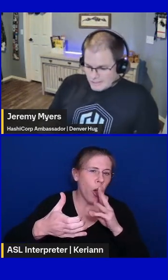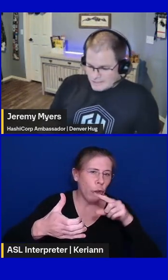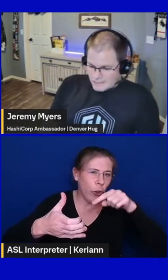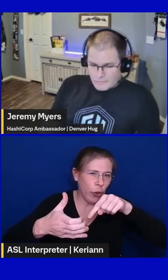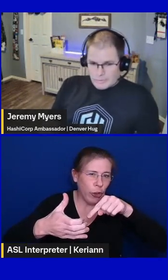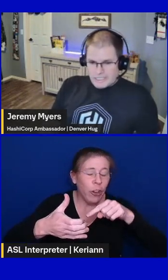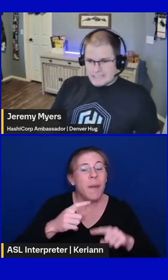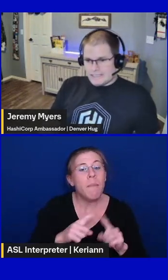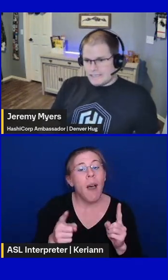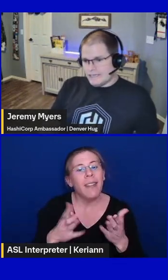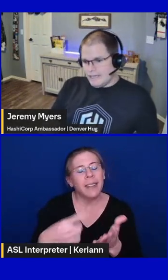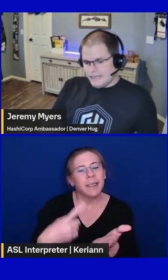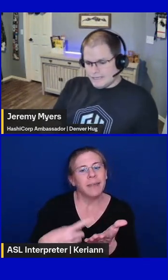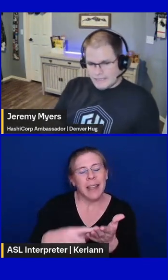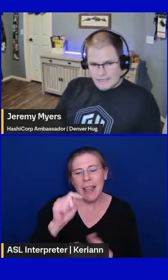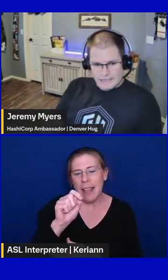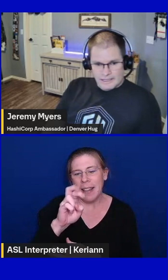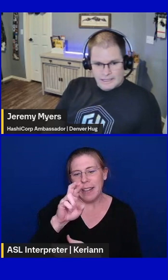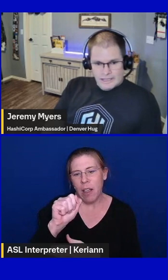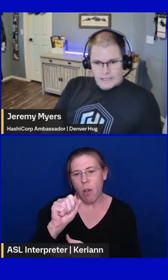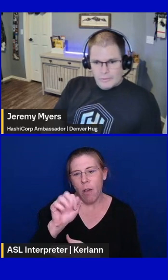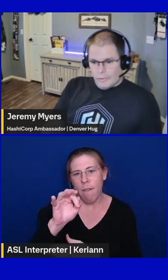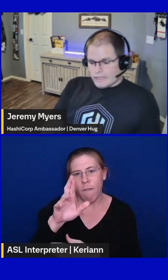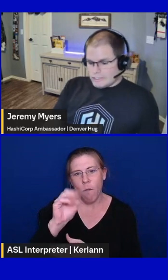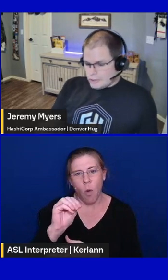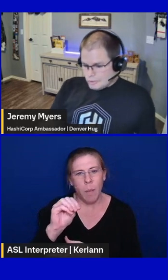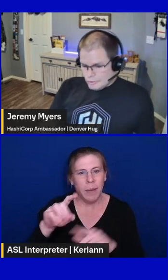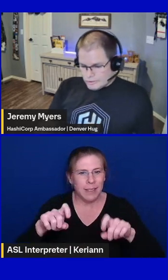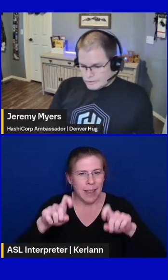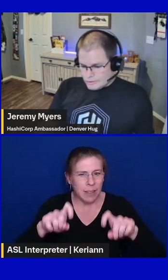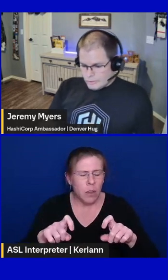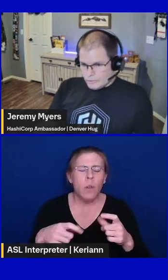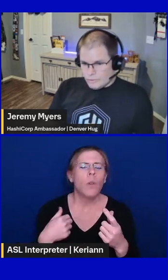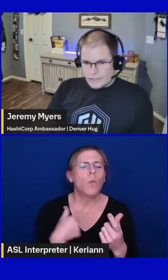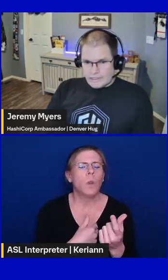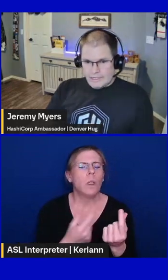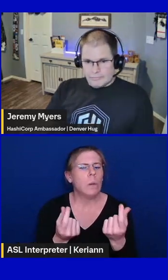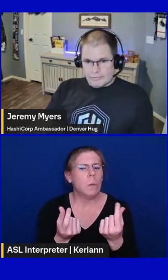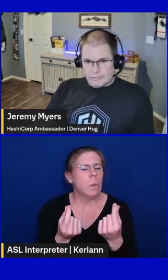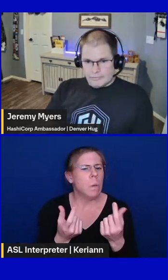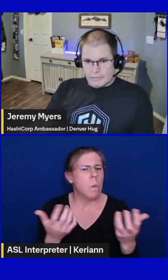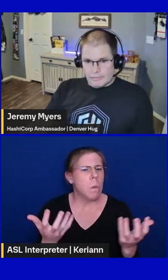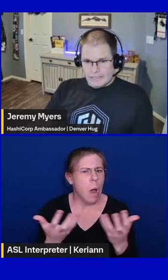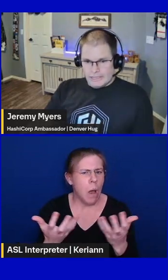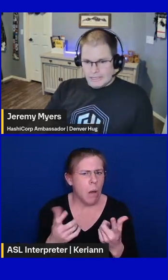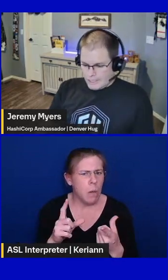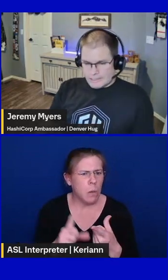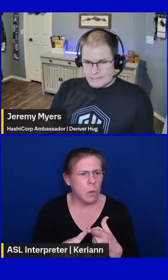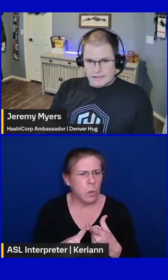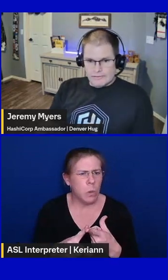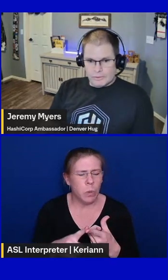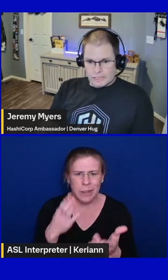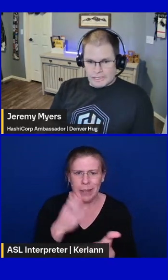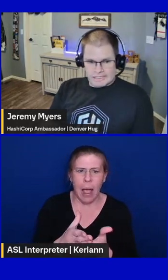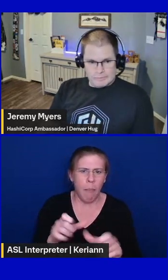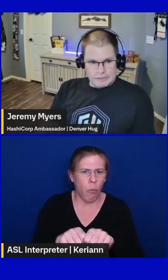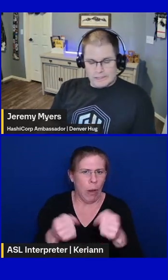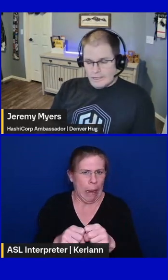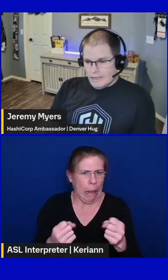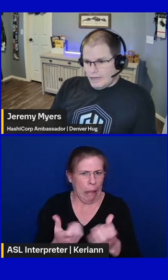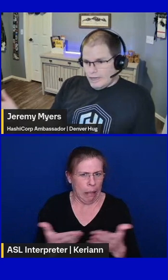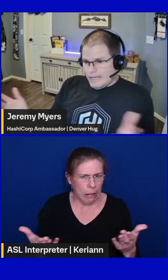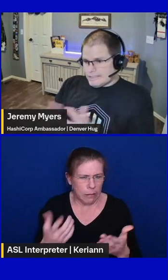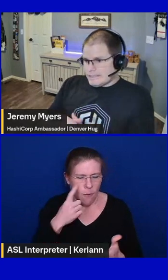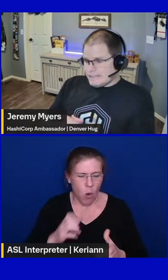talk about Terraform testing and what we can do to keep from breaking things for